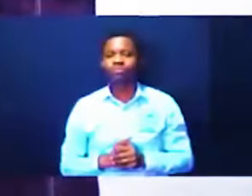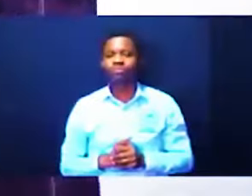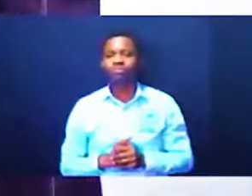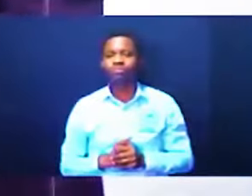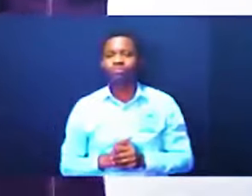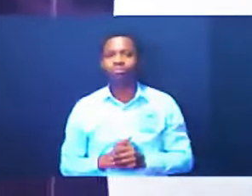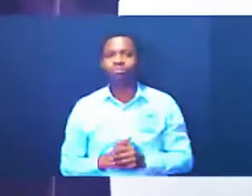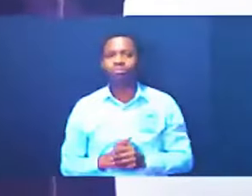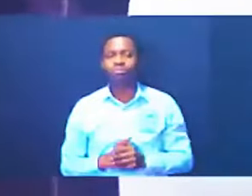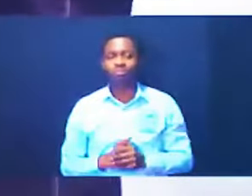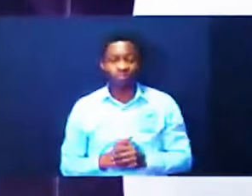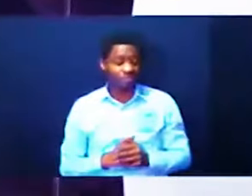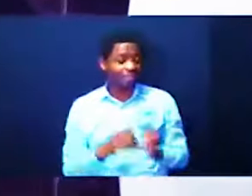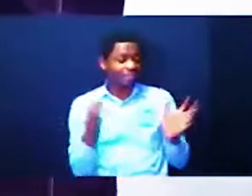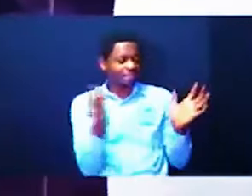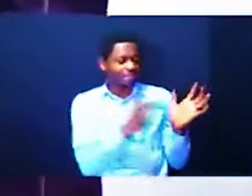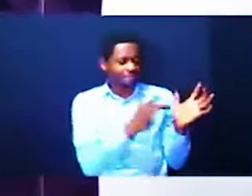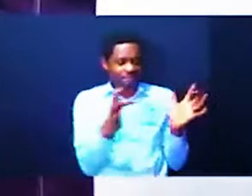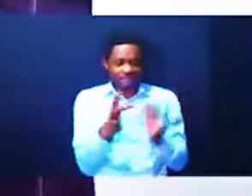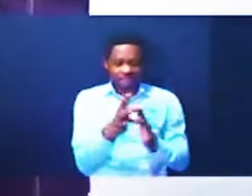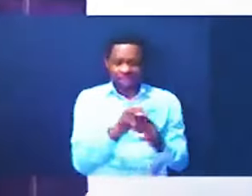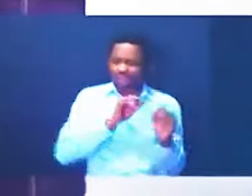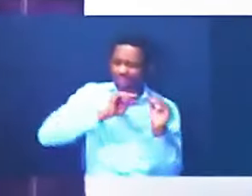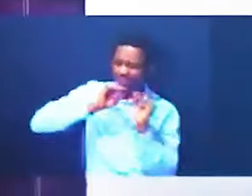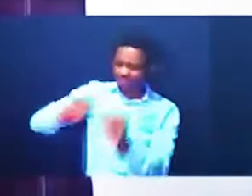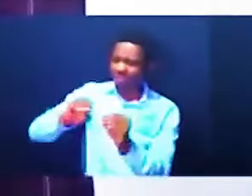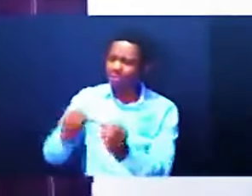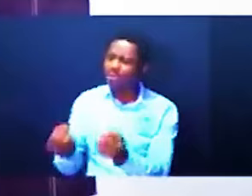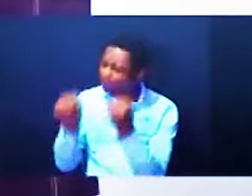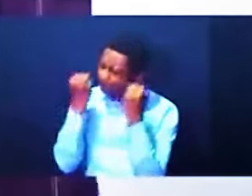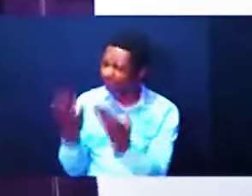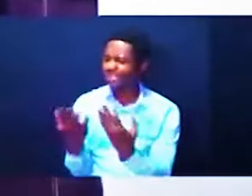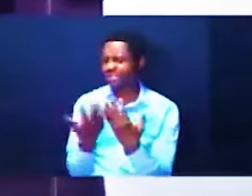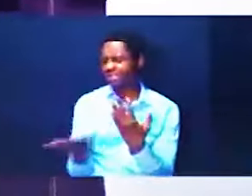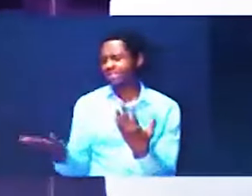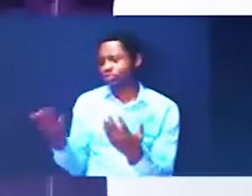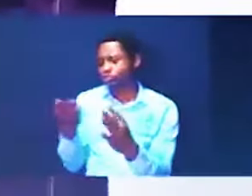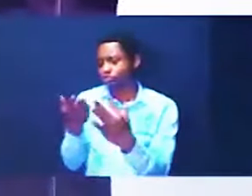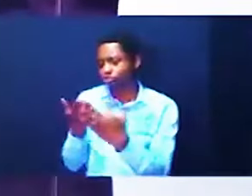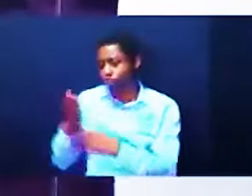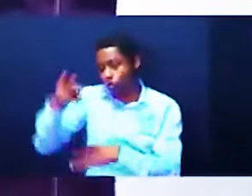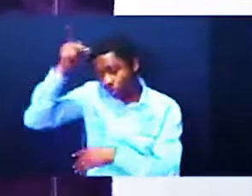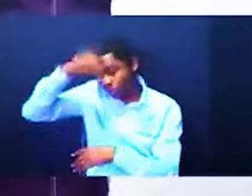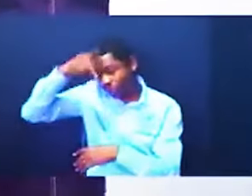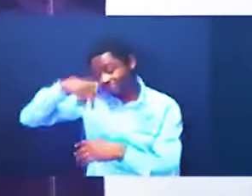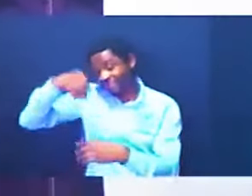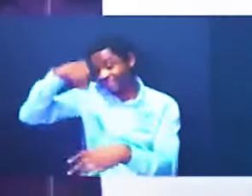taught them many things by parables, and in his teaching